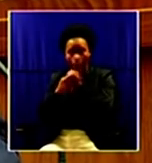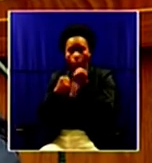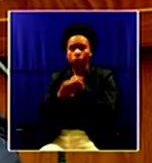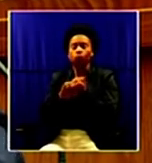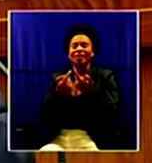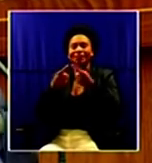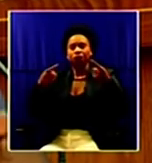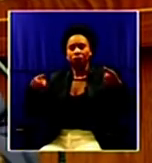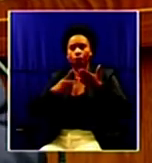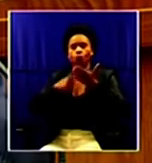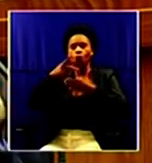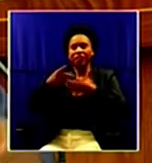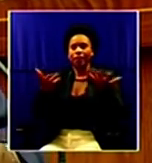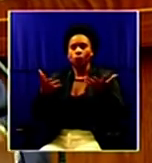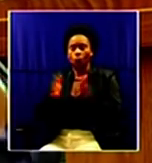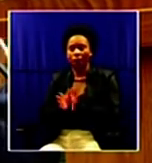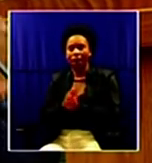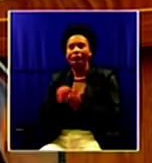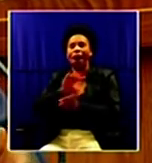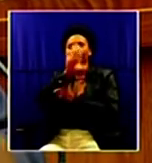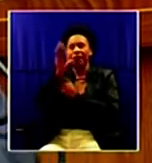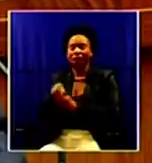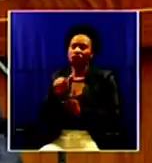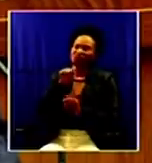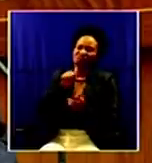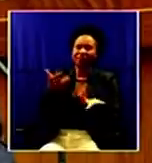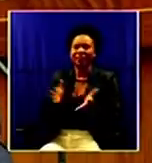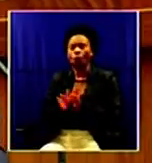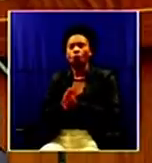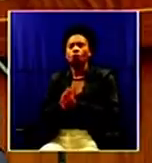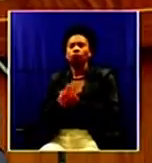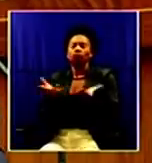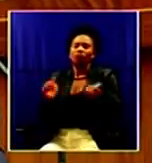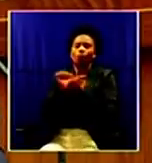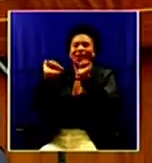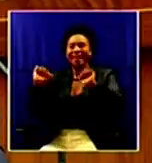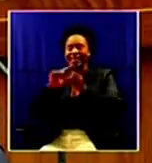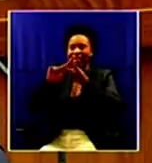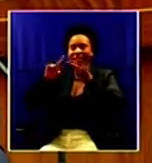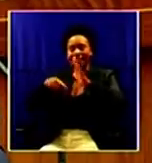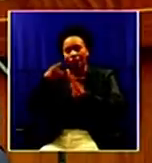Africa, whether it's democracy, economic development, integration, and others.